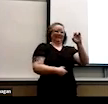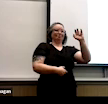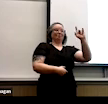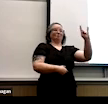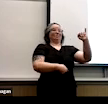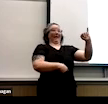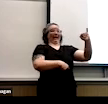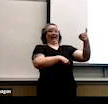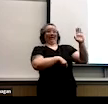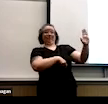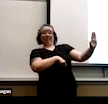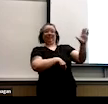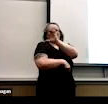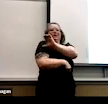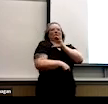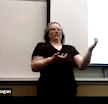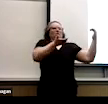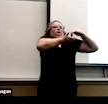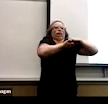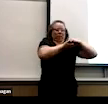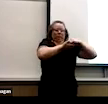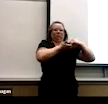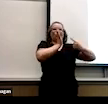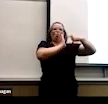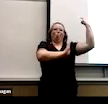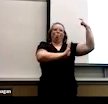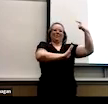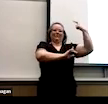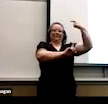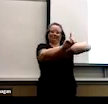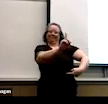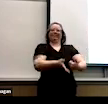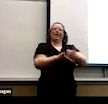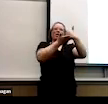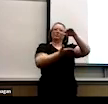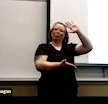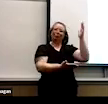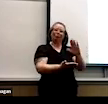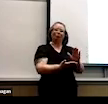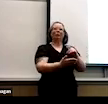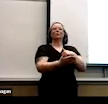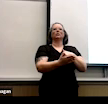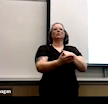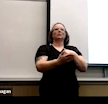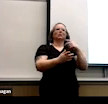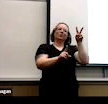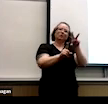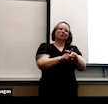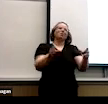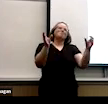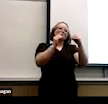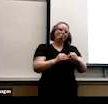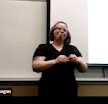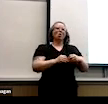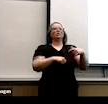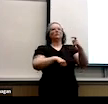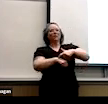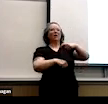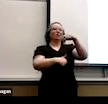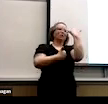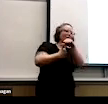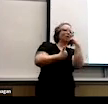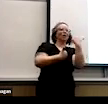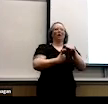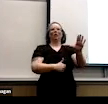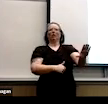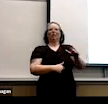really helpful. We don't have all the therapists in clinic, so that's a difference from the CP clinic. And that largely has to do with efficiency.